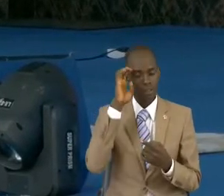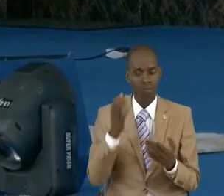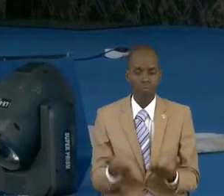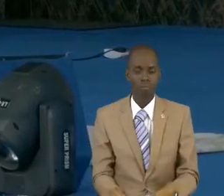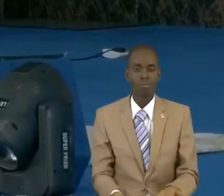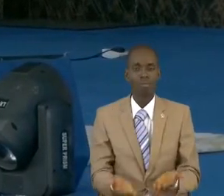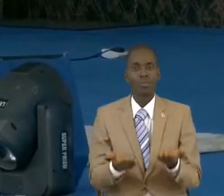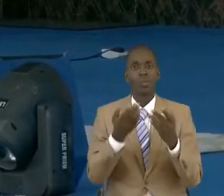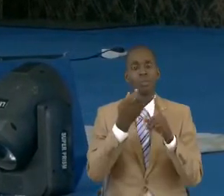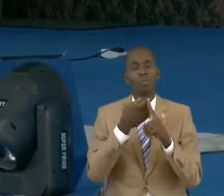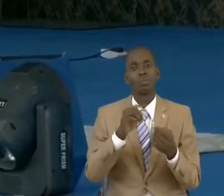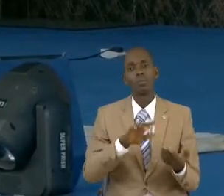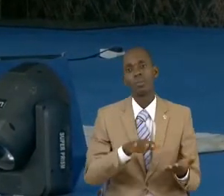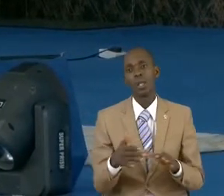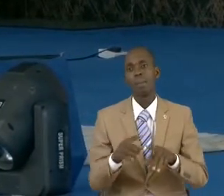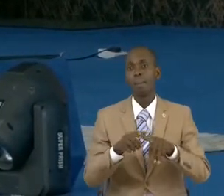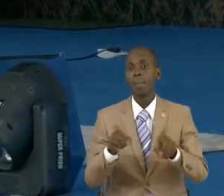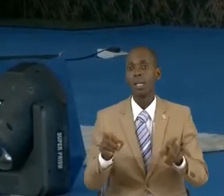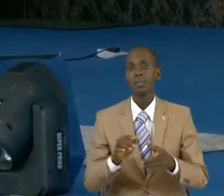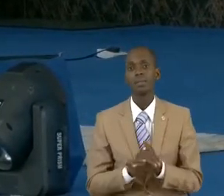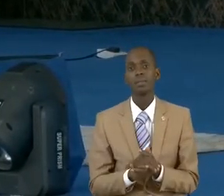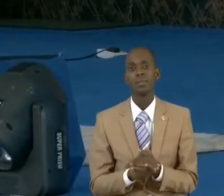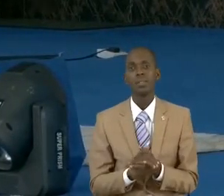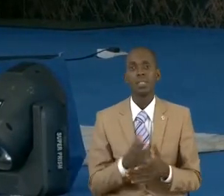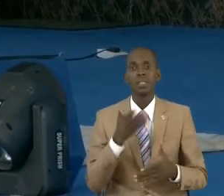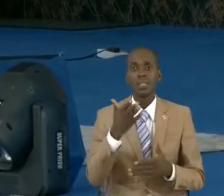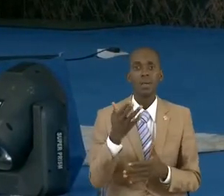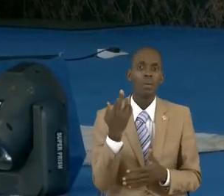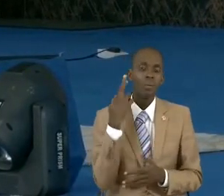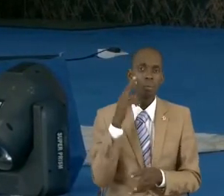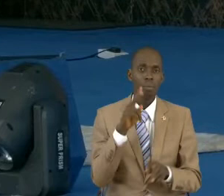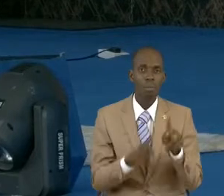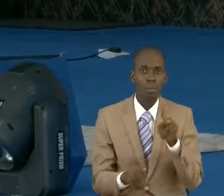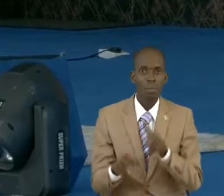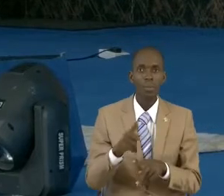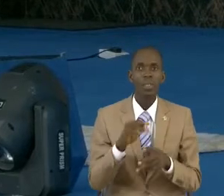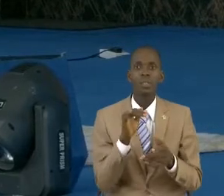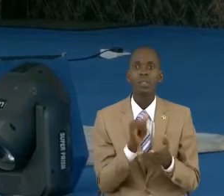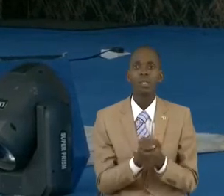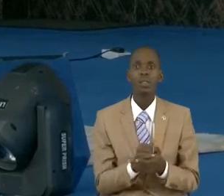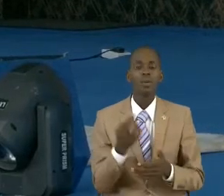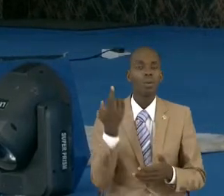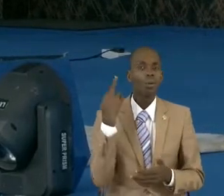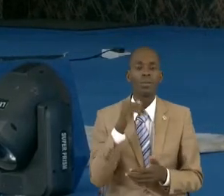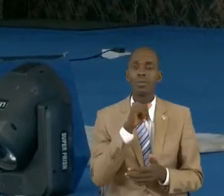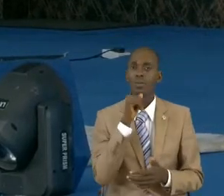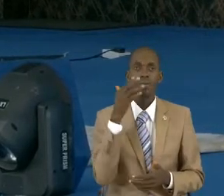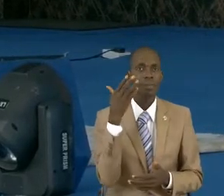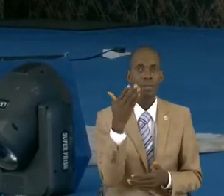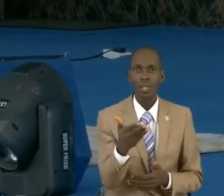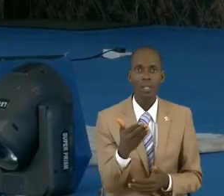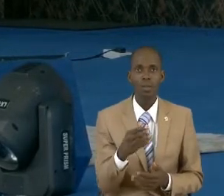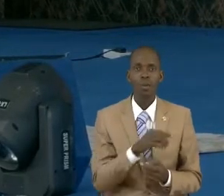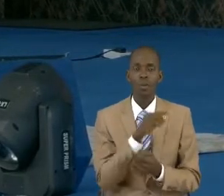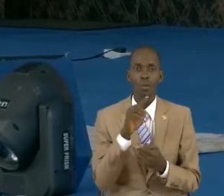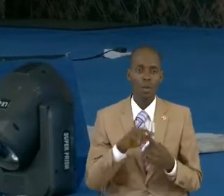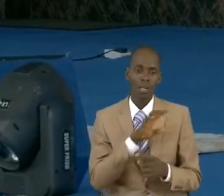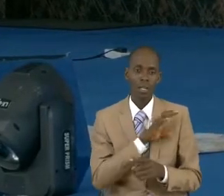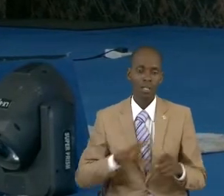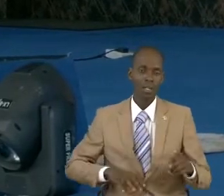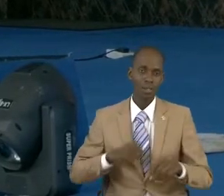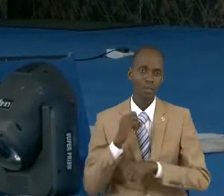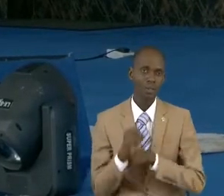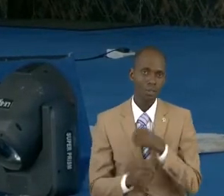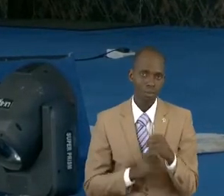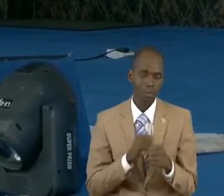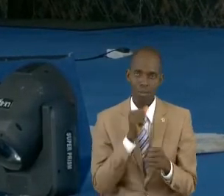dead. But there were people that were not there when he suffered, when